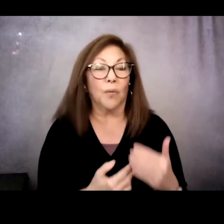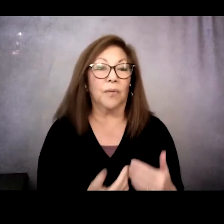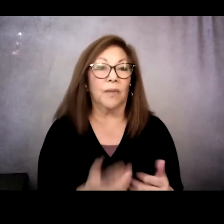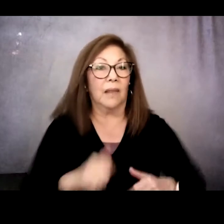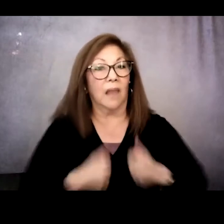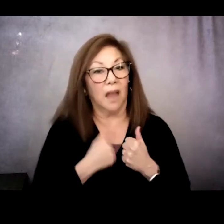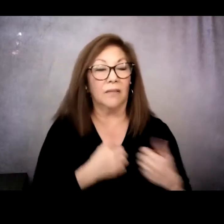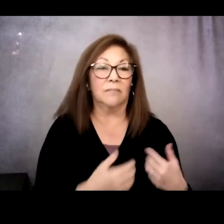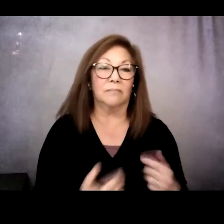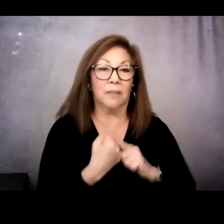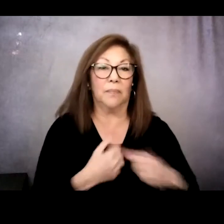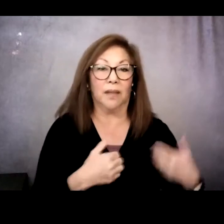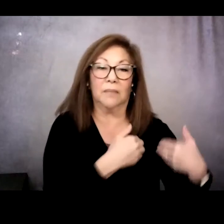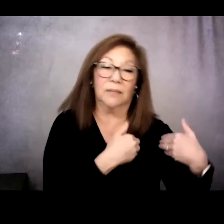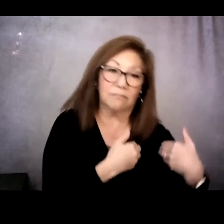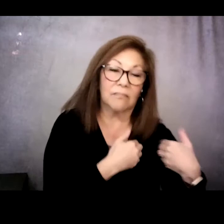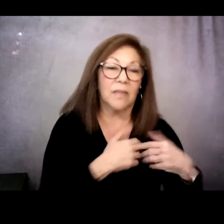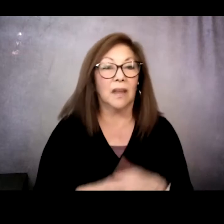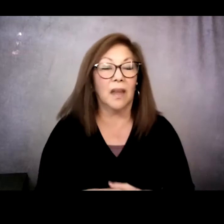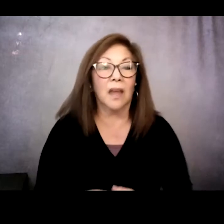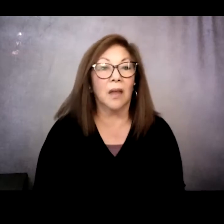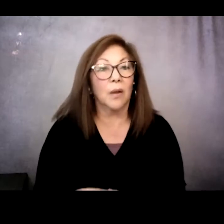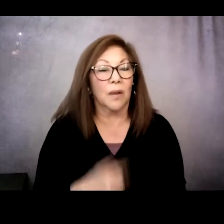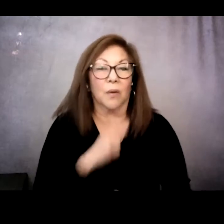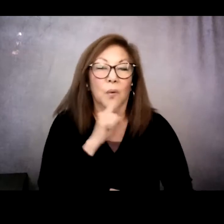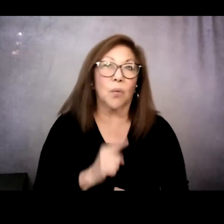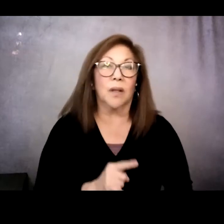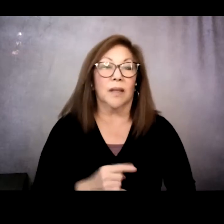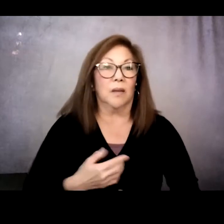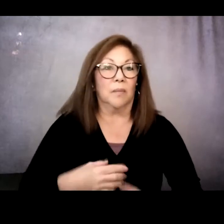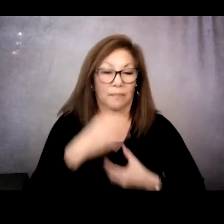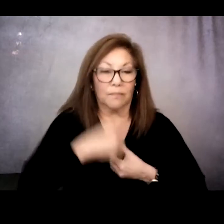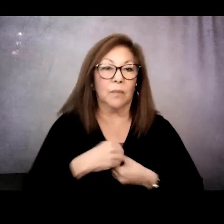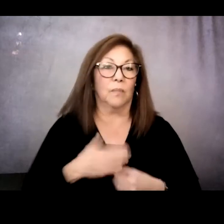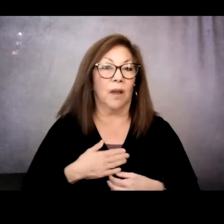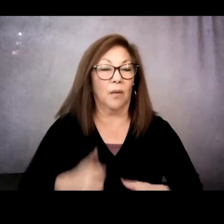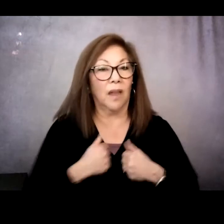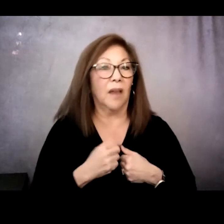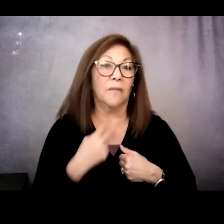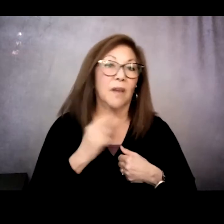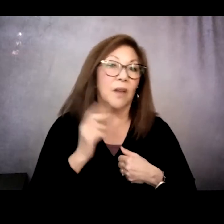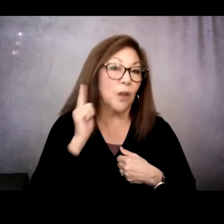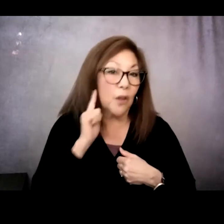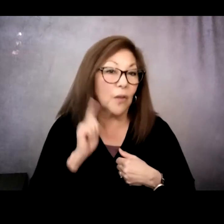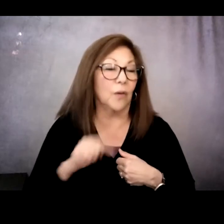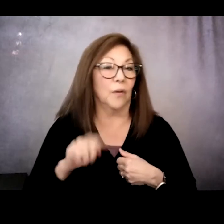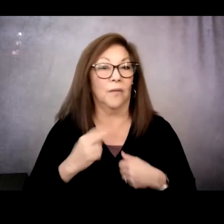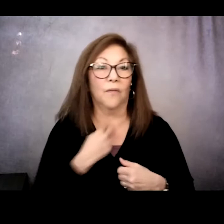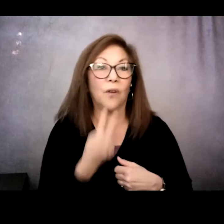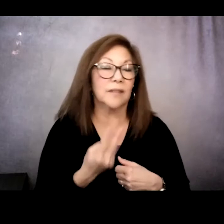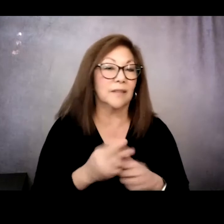people who'd been such vital presences in my own life, their voices, their mannerisms. I understood the fragility of